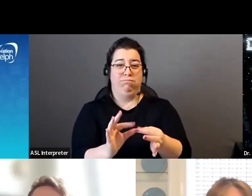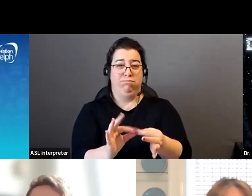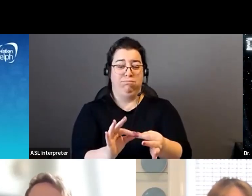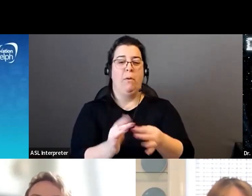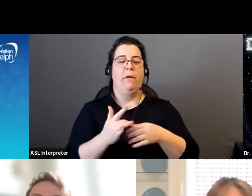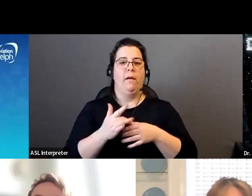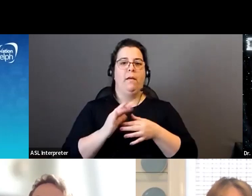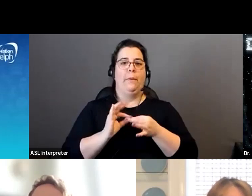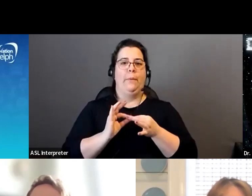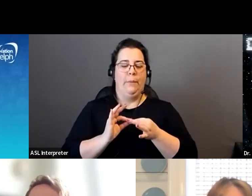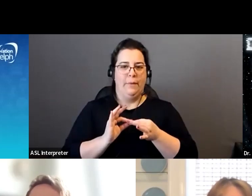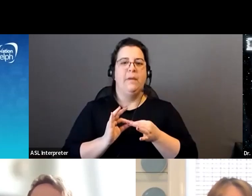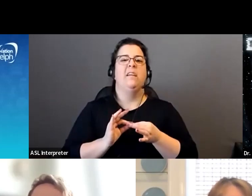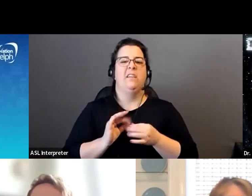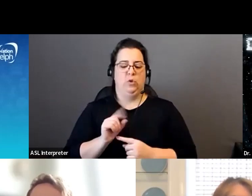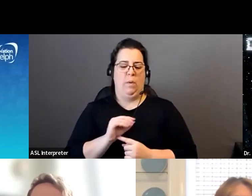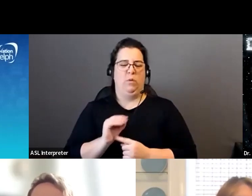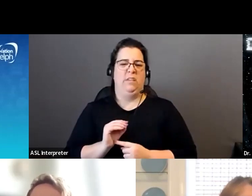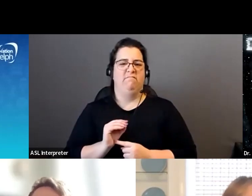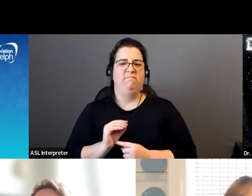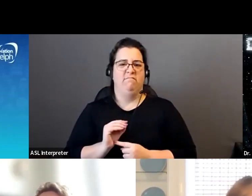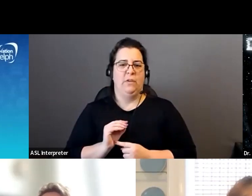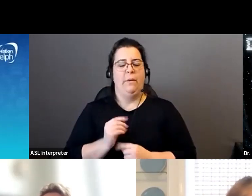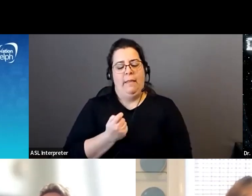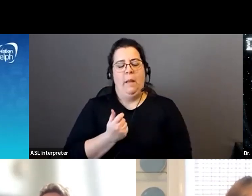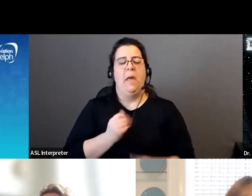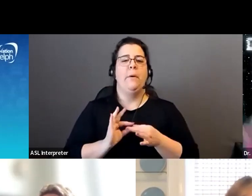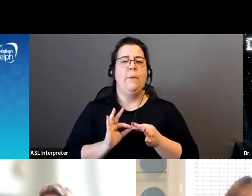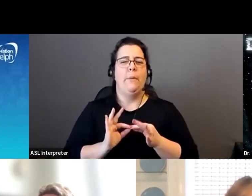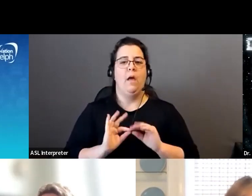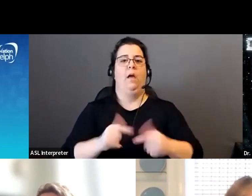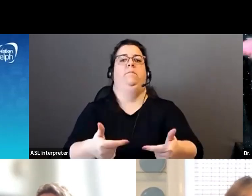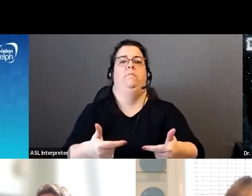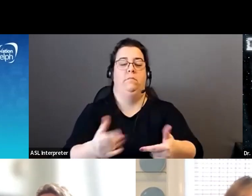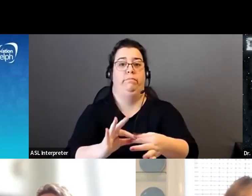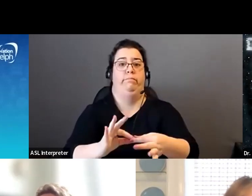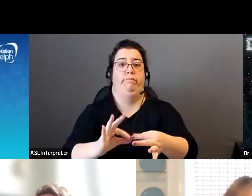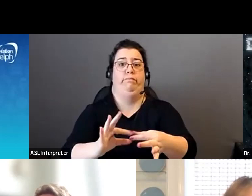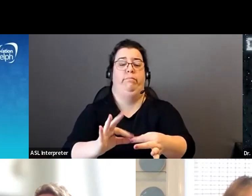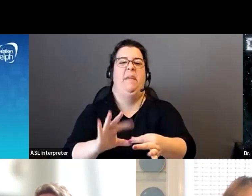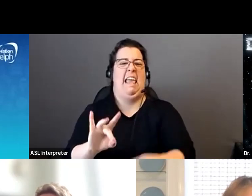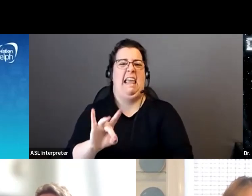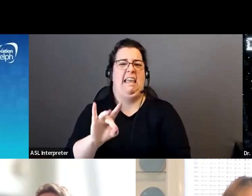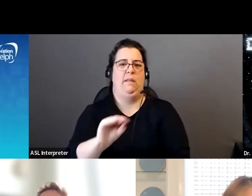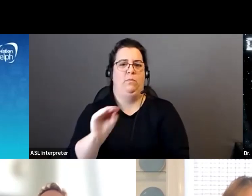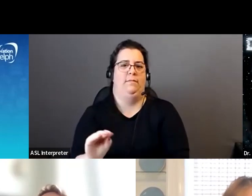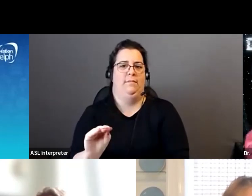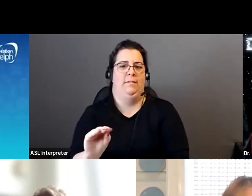80-20. And I'm glad you picked that up, Jay. And it takes time because we want to jump in and no, peel it